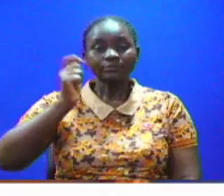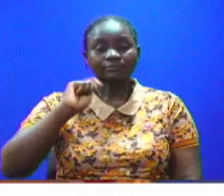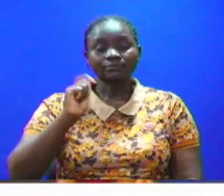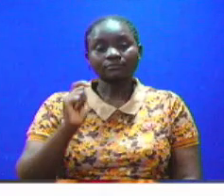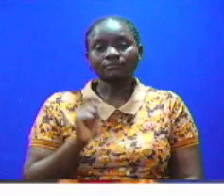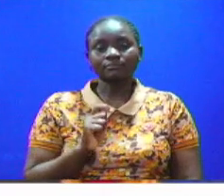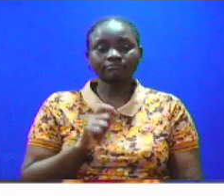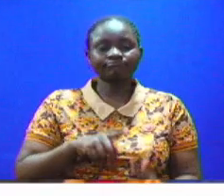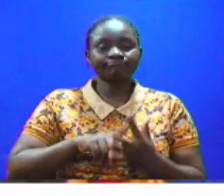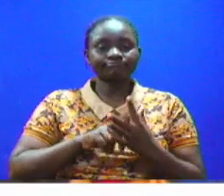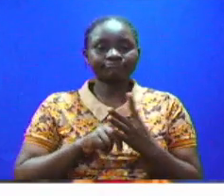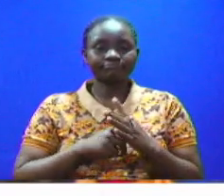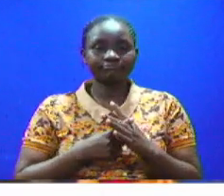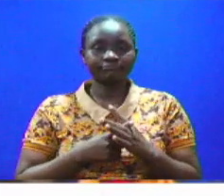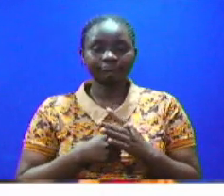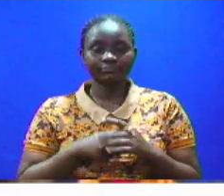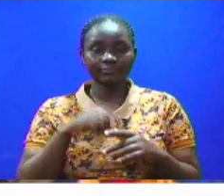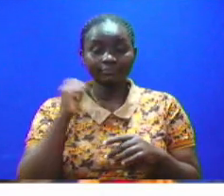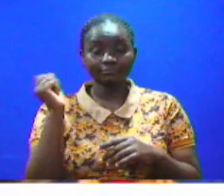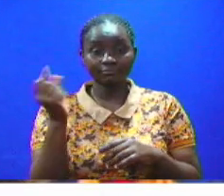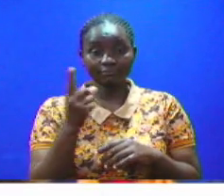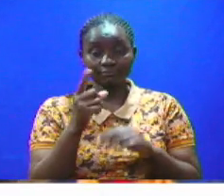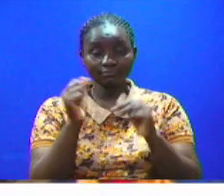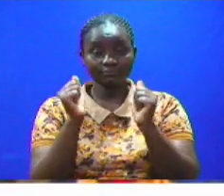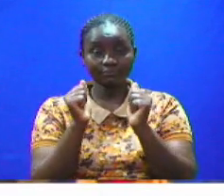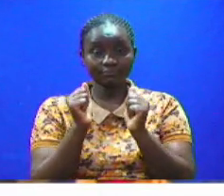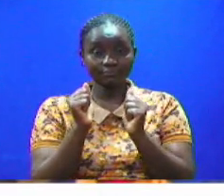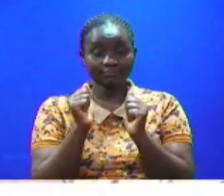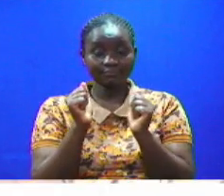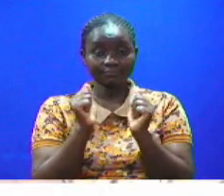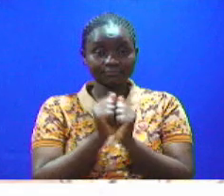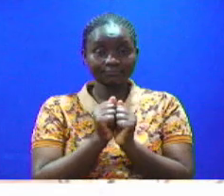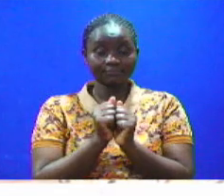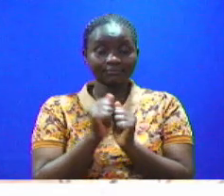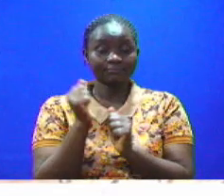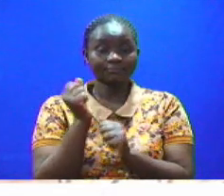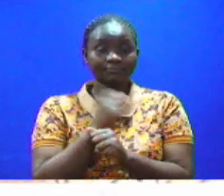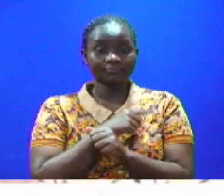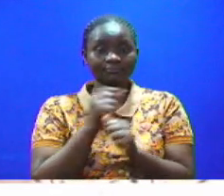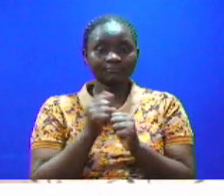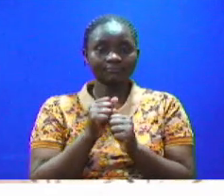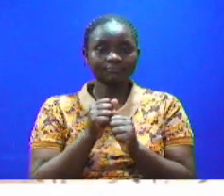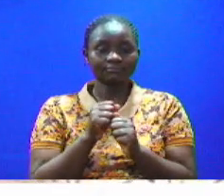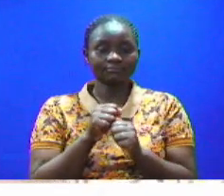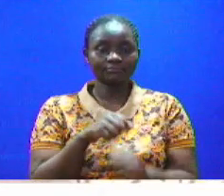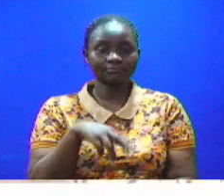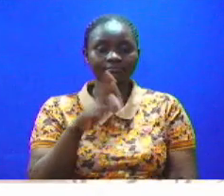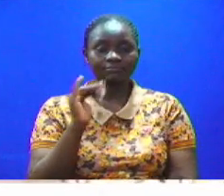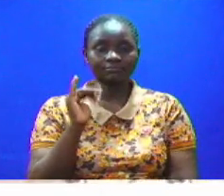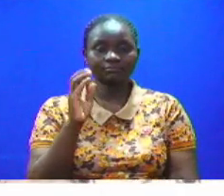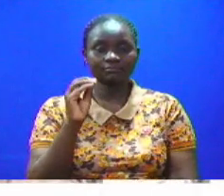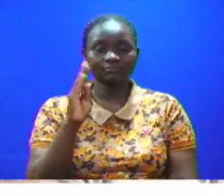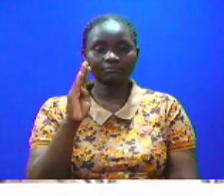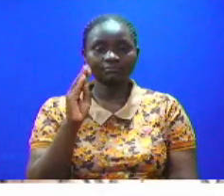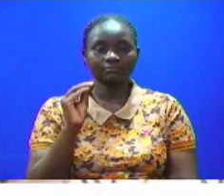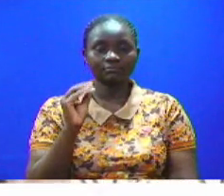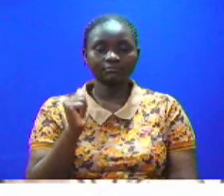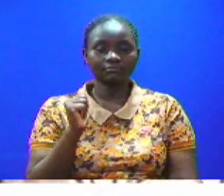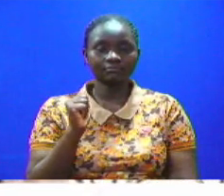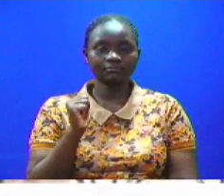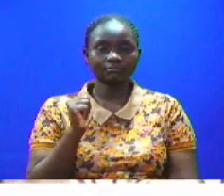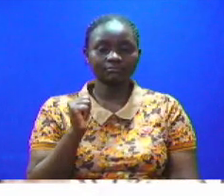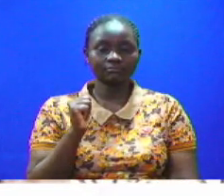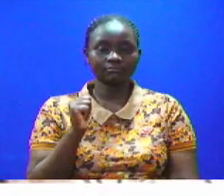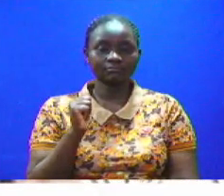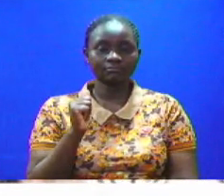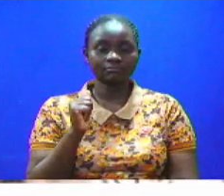to begin on 1st of December, in October. Eric Rioba, Chairperson, Kenya National